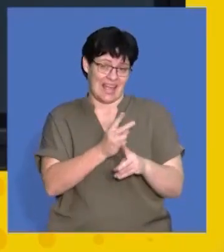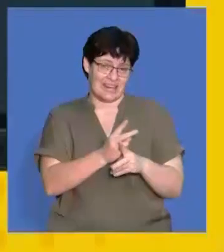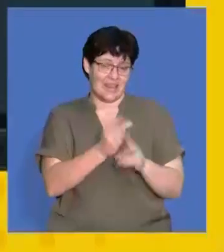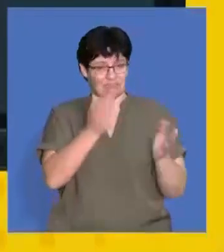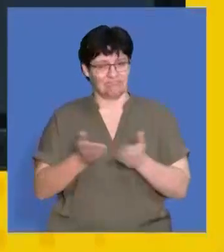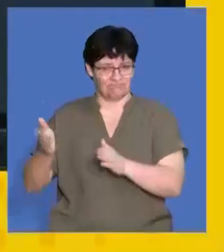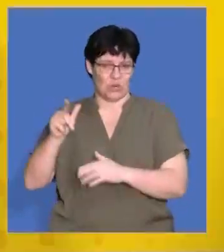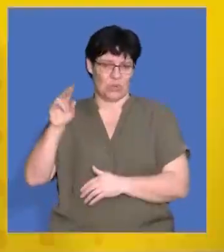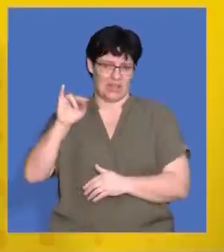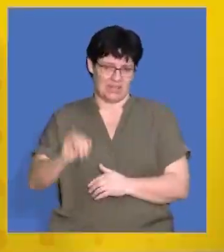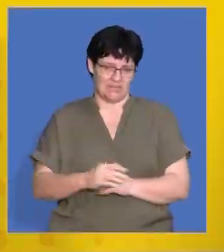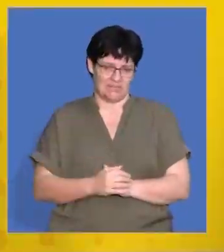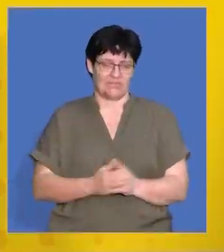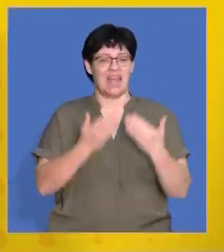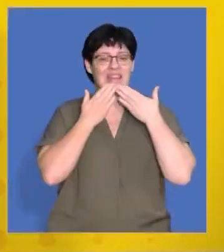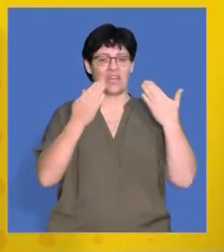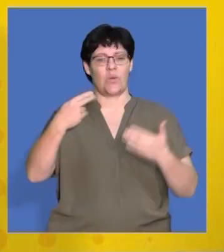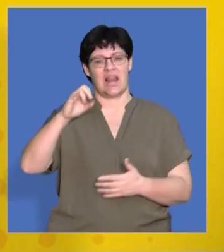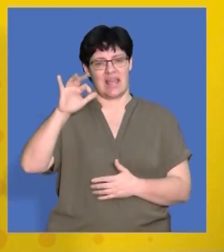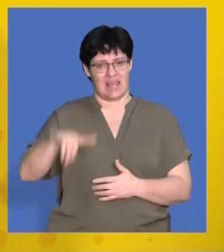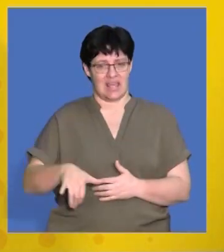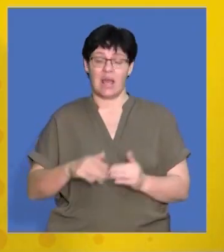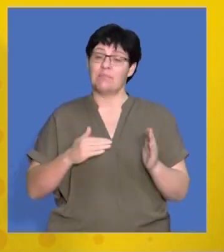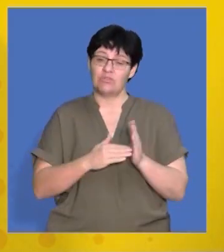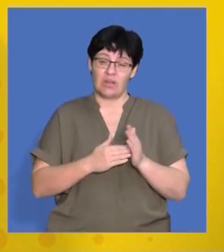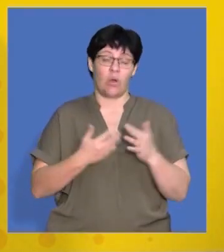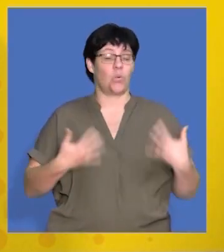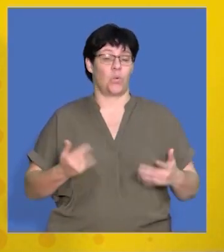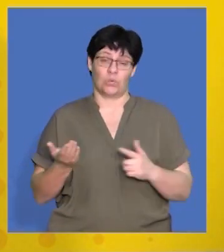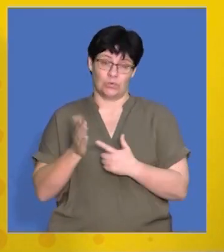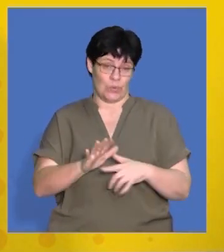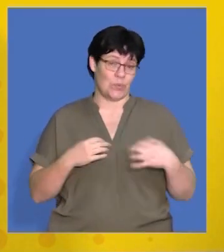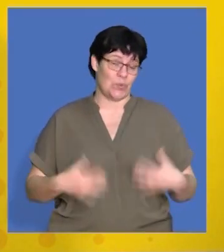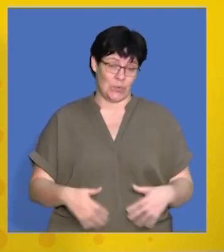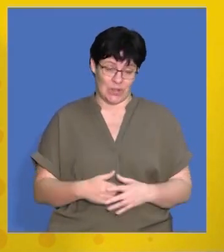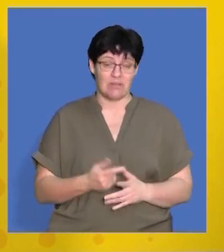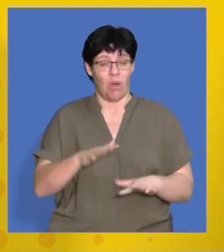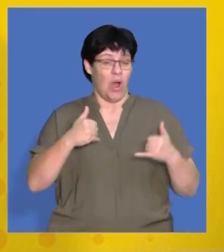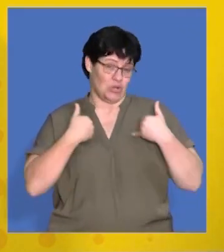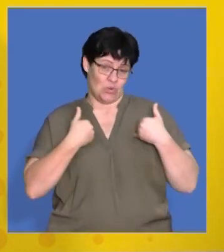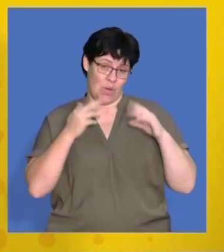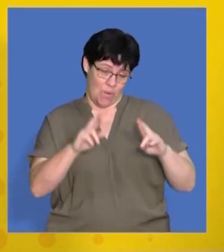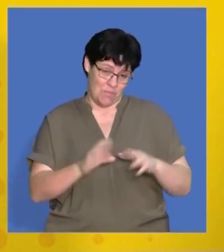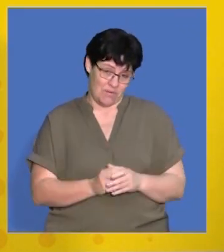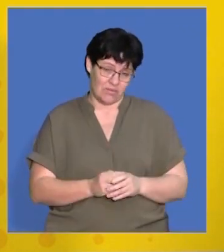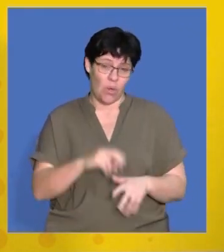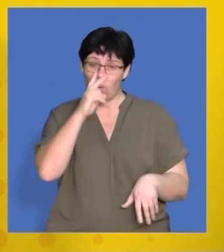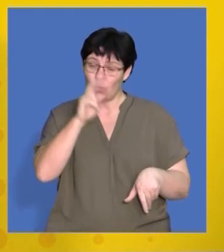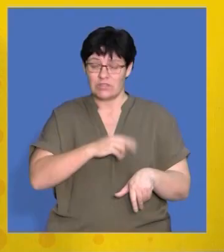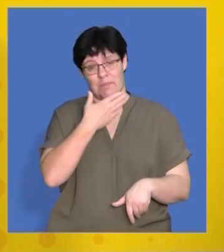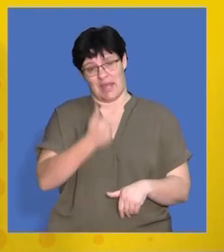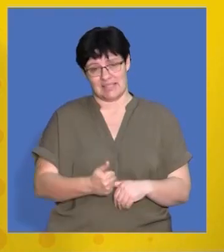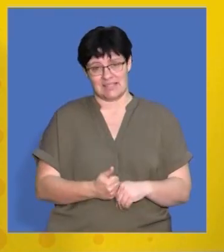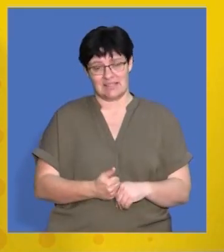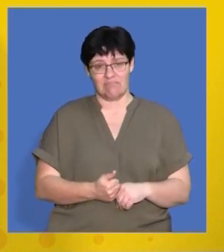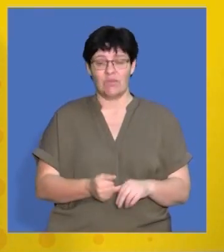pass you over to Luni. Thank you, Haley. Matrix, it's been a great show. I hope you guys really enjoyed it. We're wishing you everything of the best,